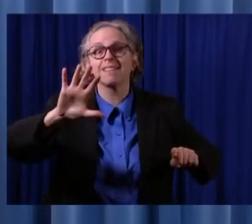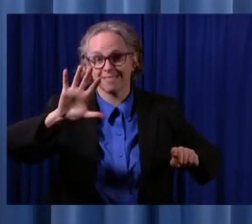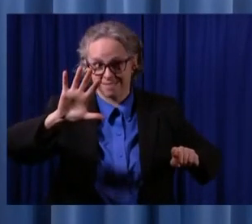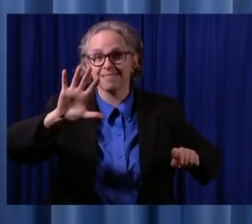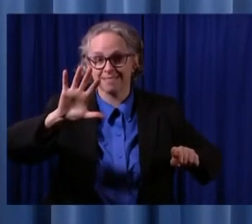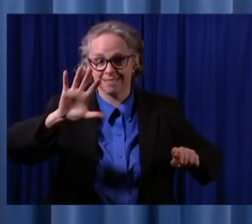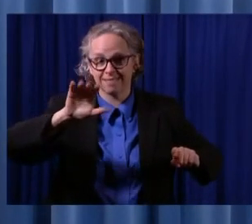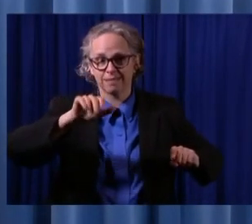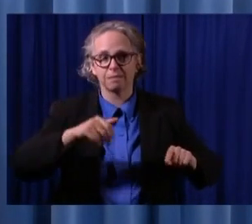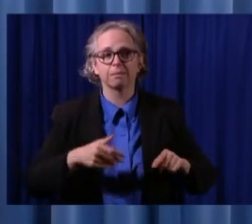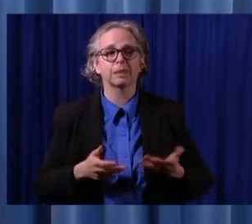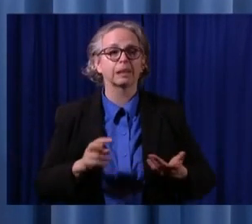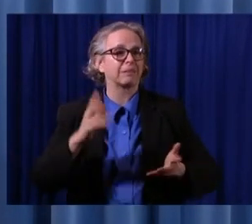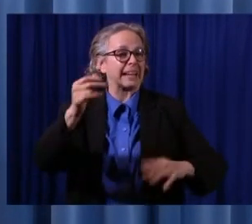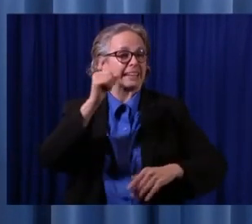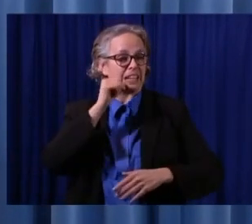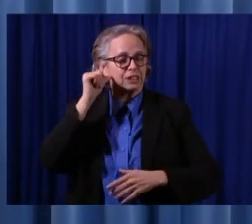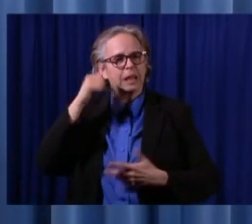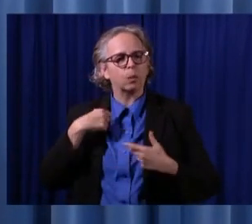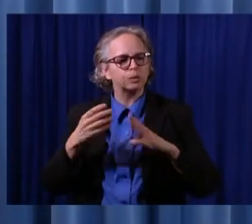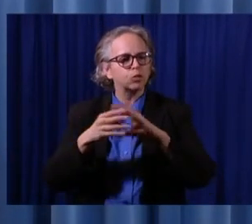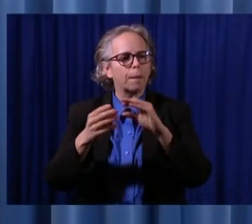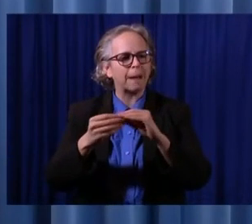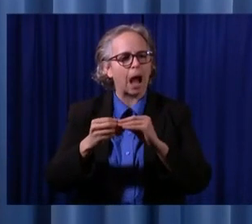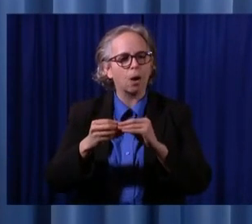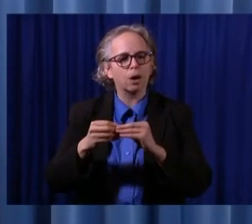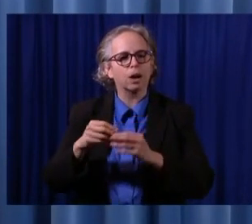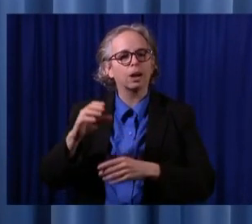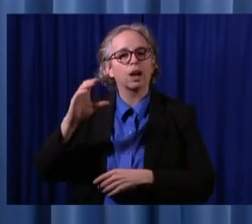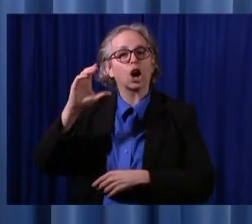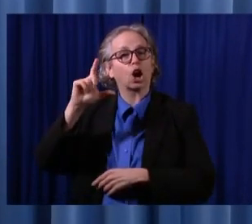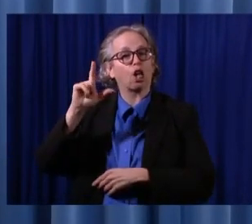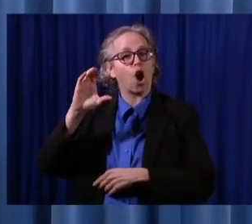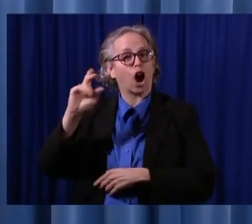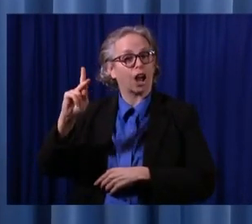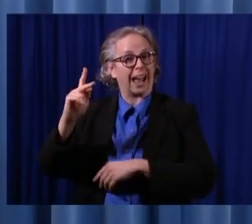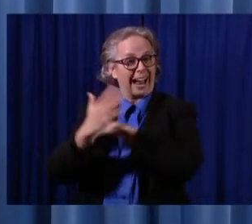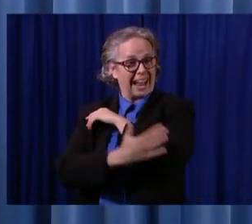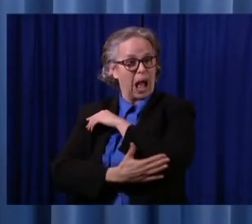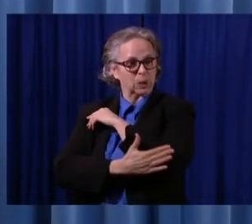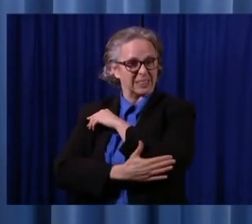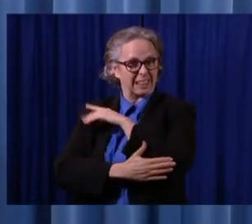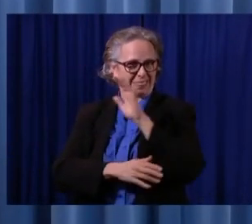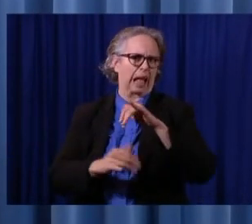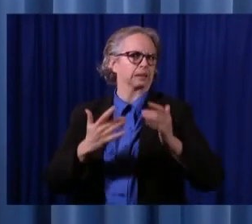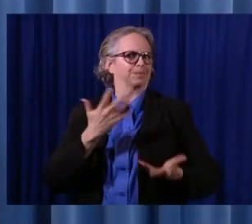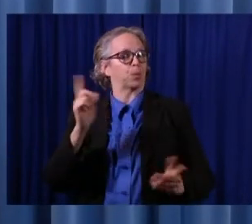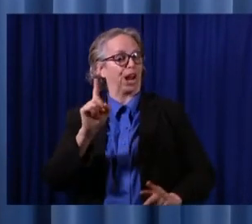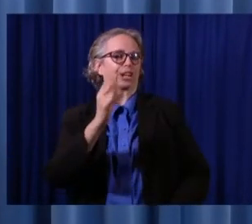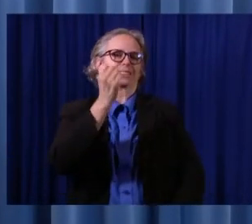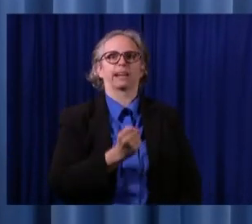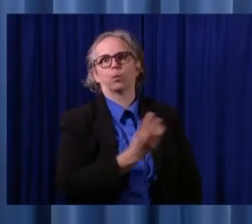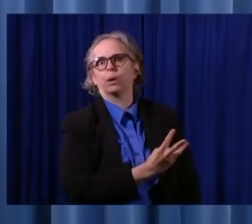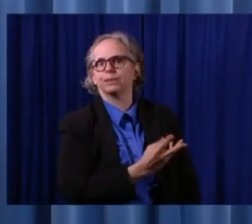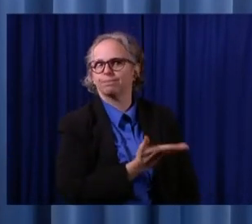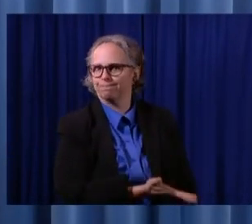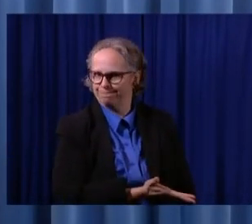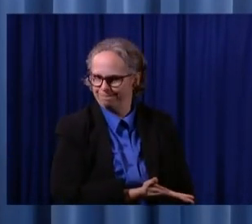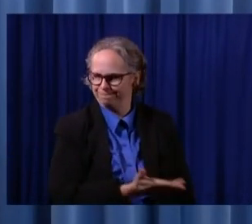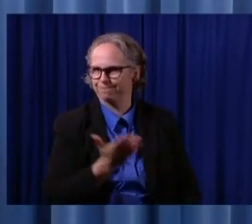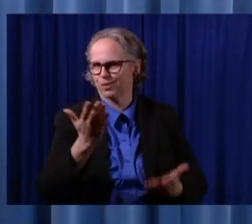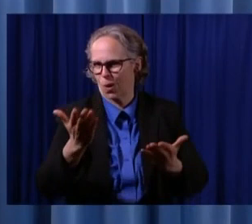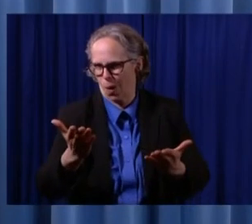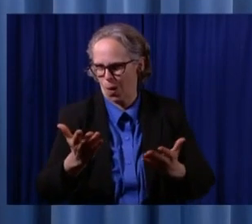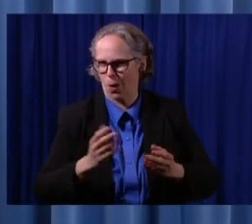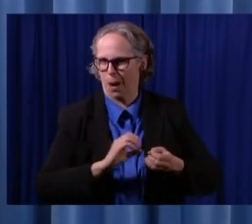Clark County, of course, also in Southwest Ohio, and I want to talk about the counties